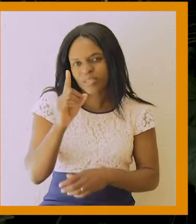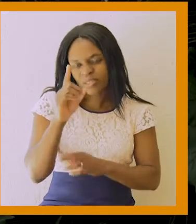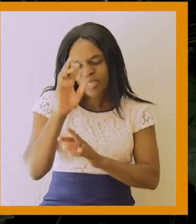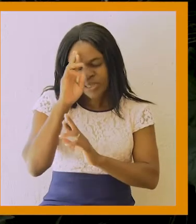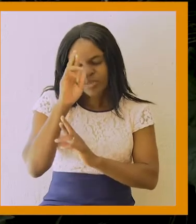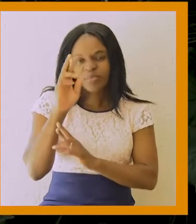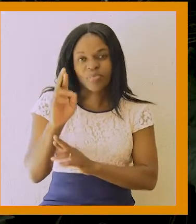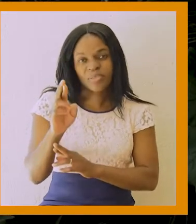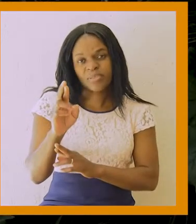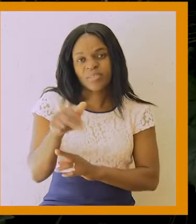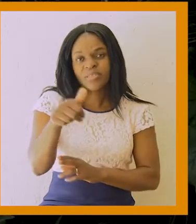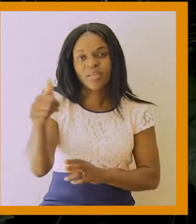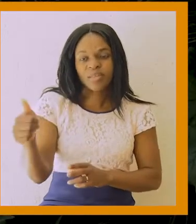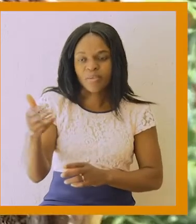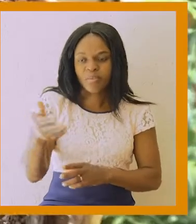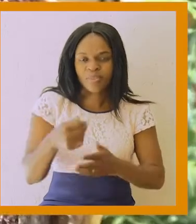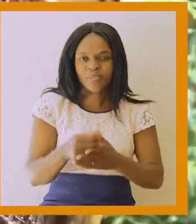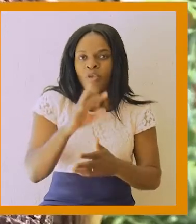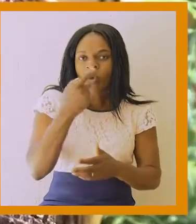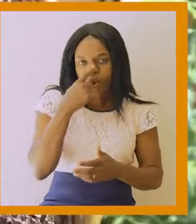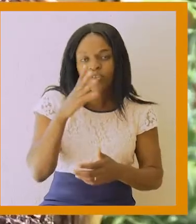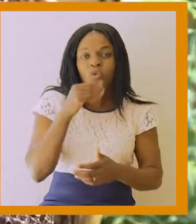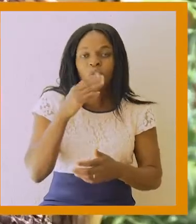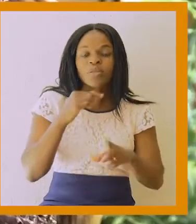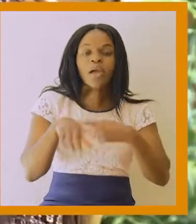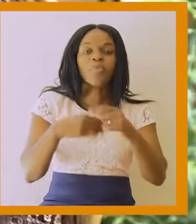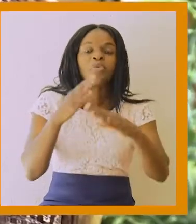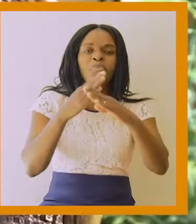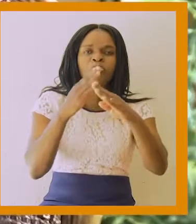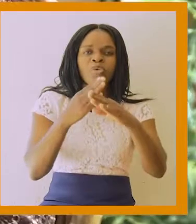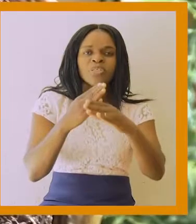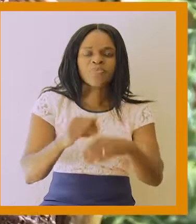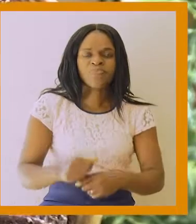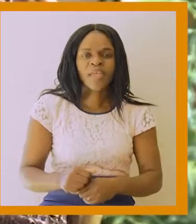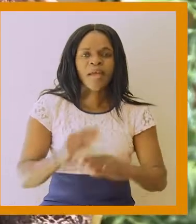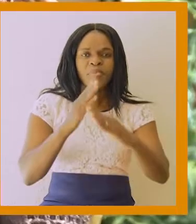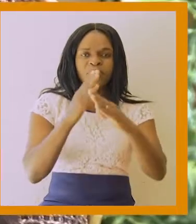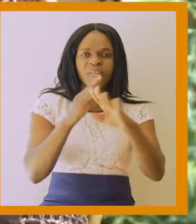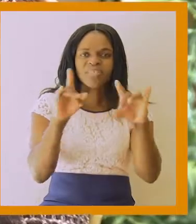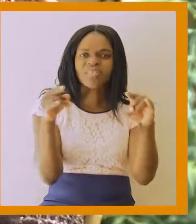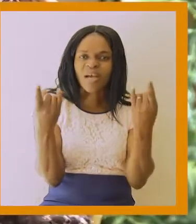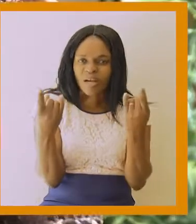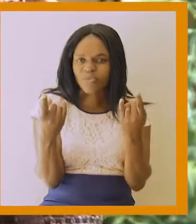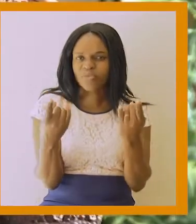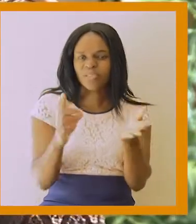another gender group? When we're talking about prevention, how do we prevent sexual exploitation